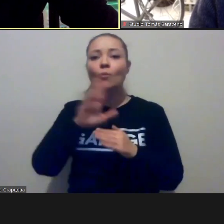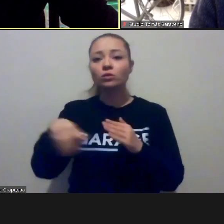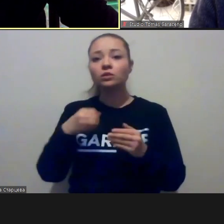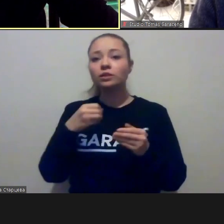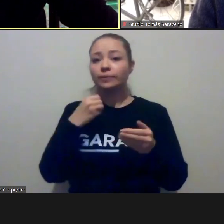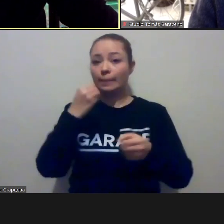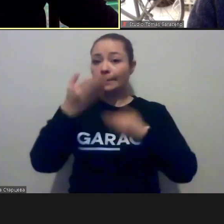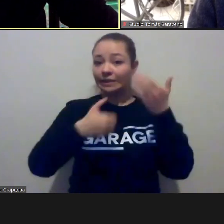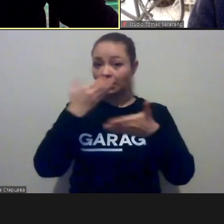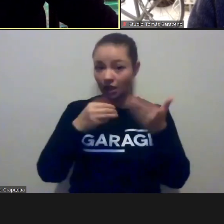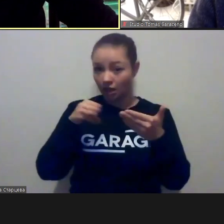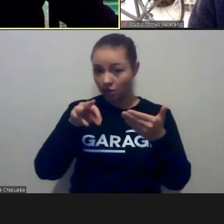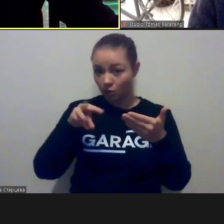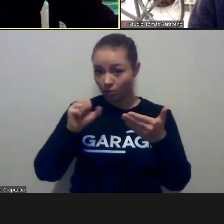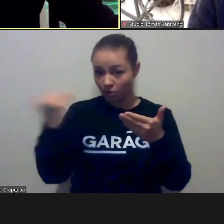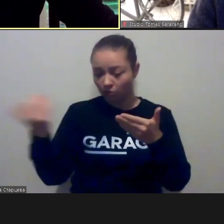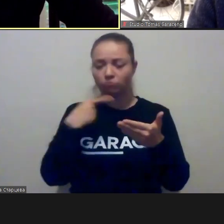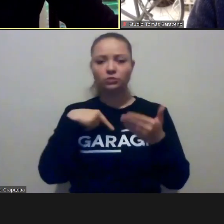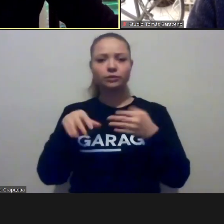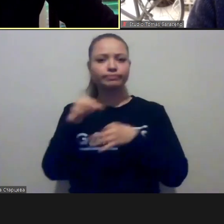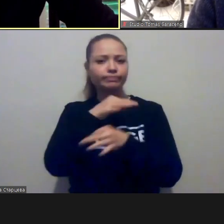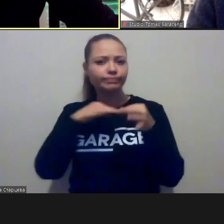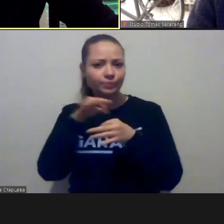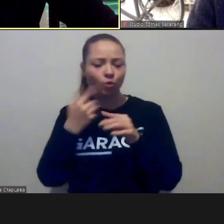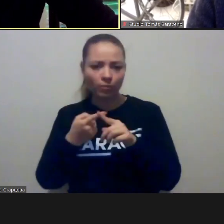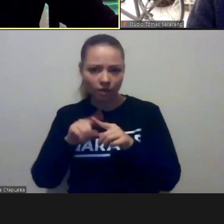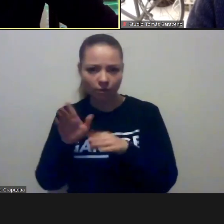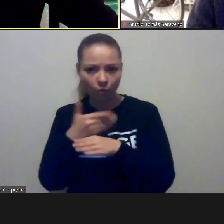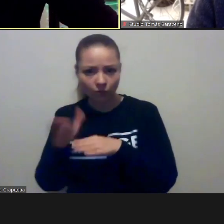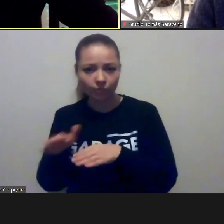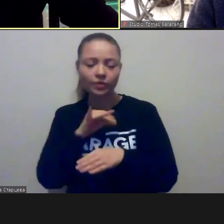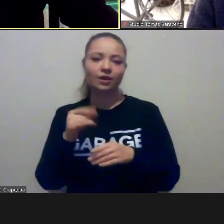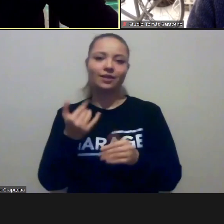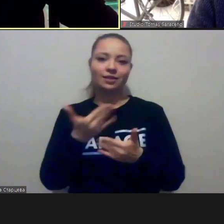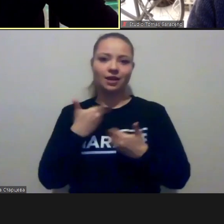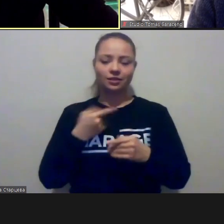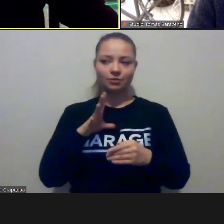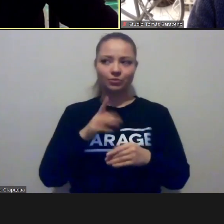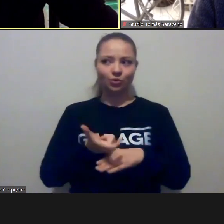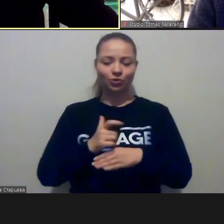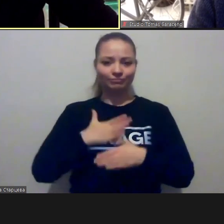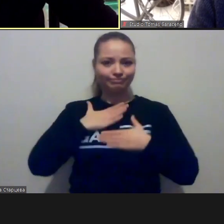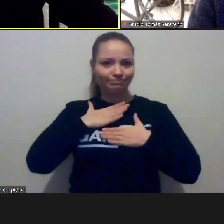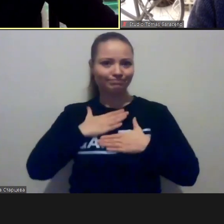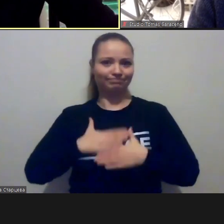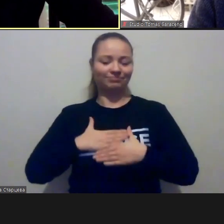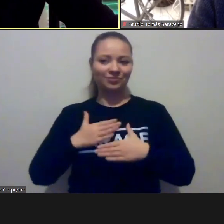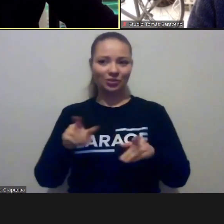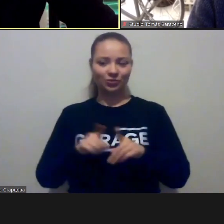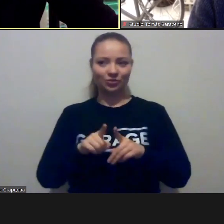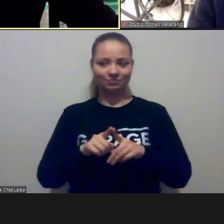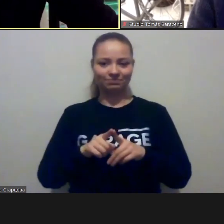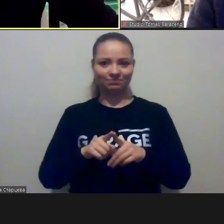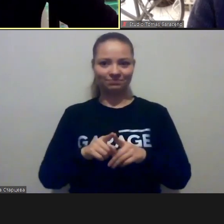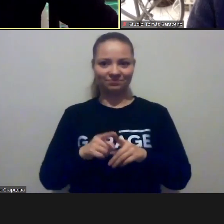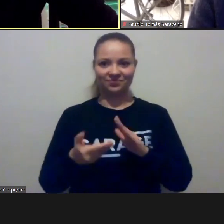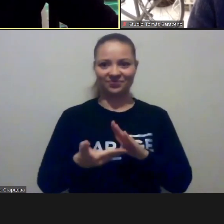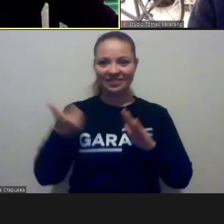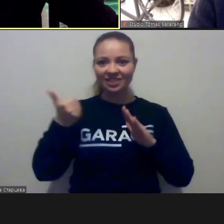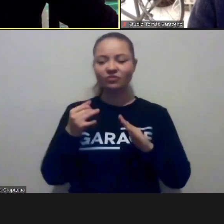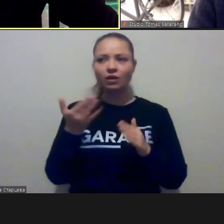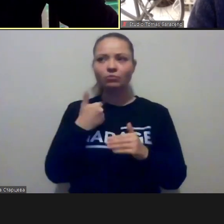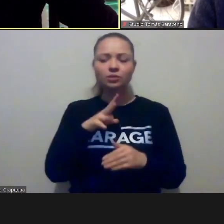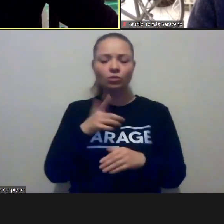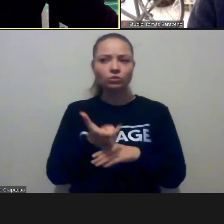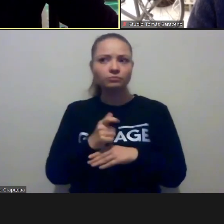Tomás has made his presentation. And right now, I'd like to say that for us it was a big challenge,